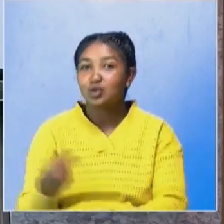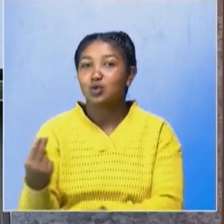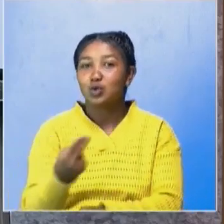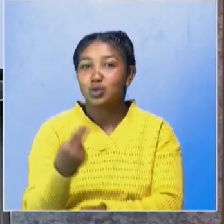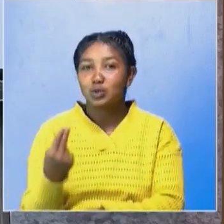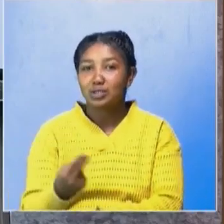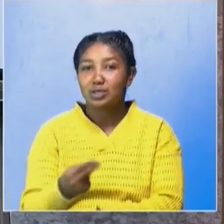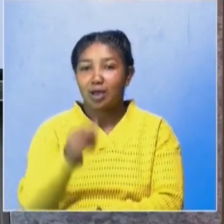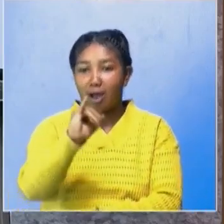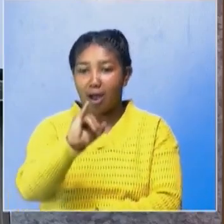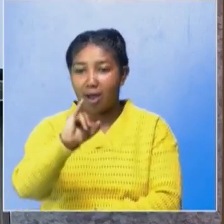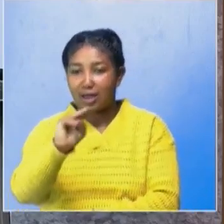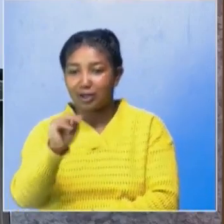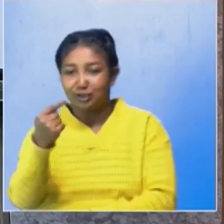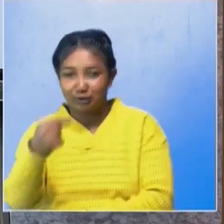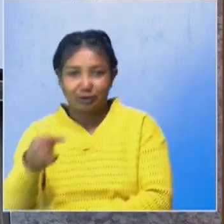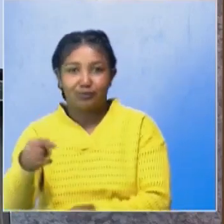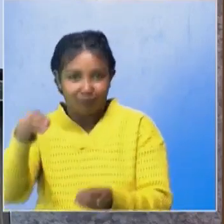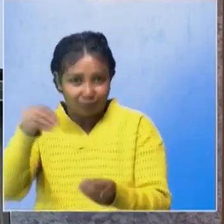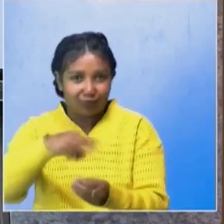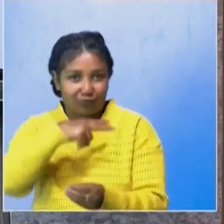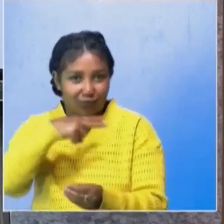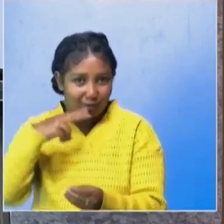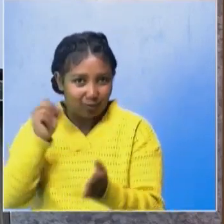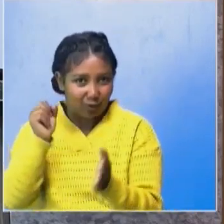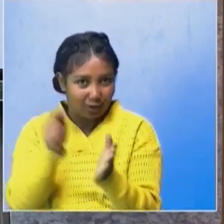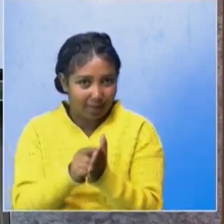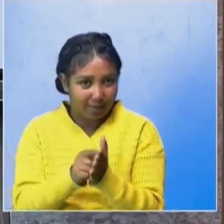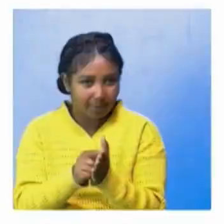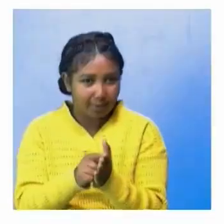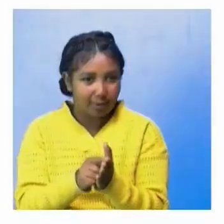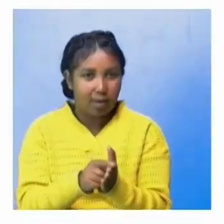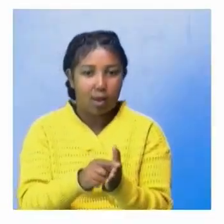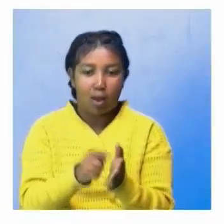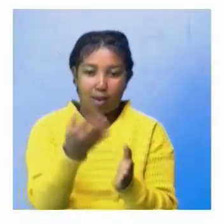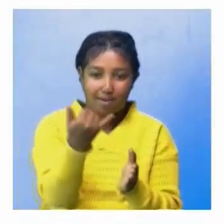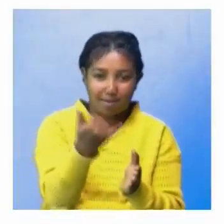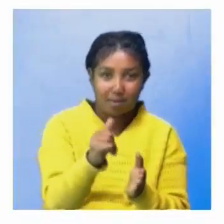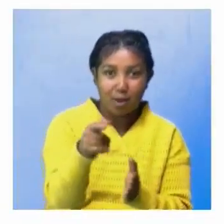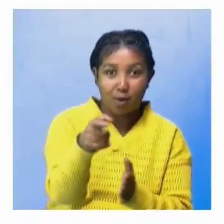use ing verbs. Like, for example, play,